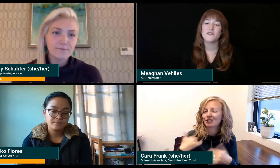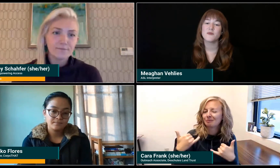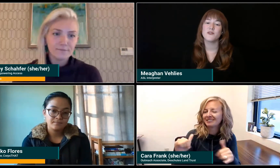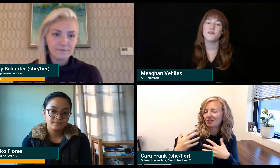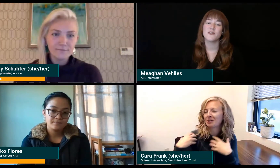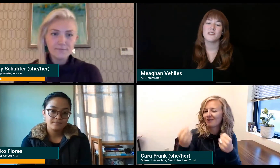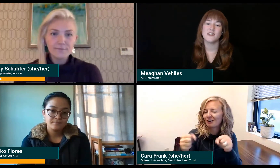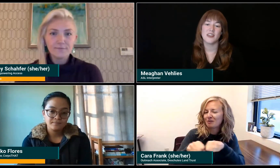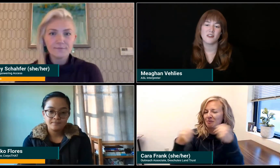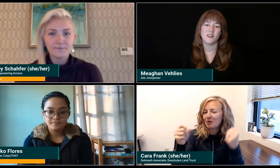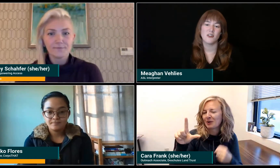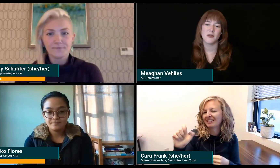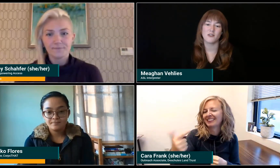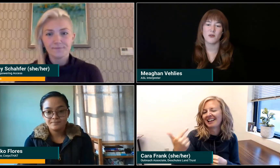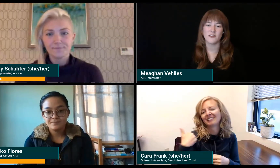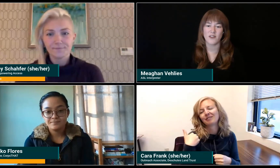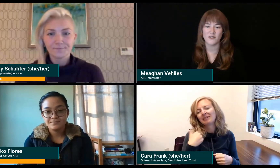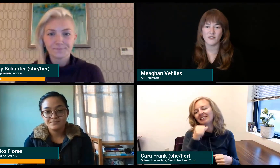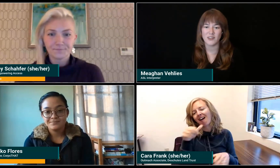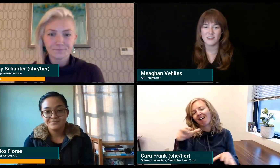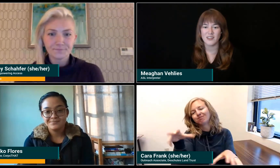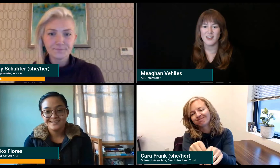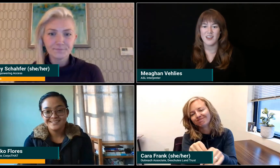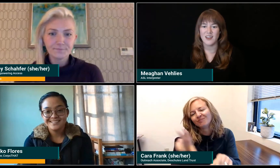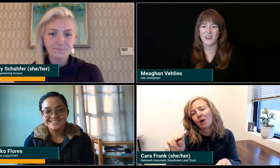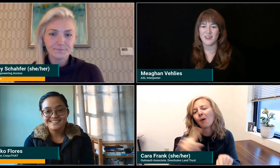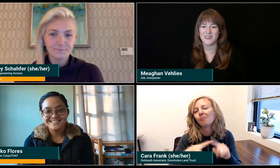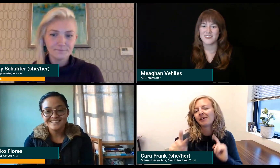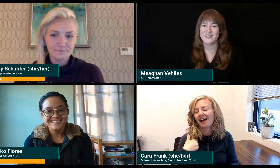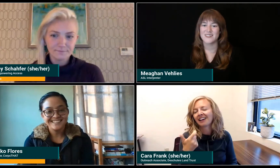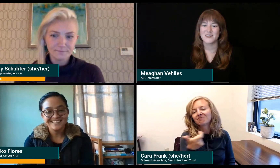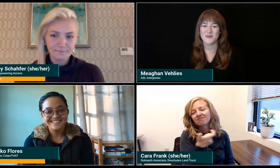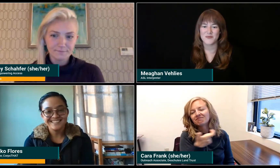see different beautiful things in the area. There are about 25 of us.